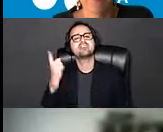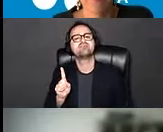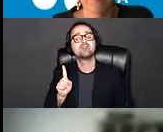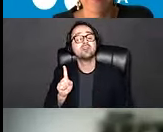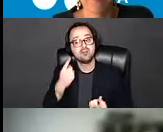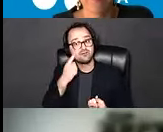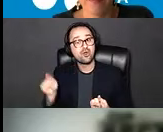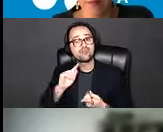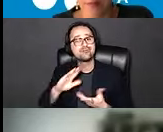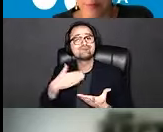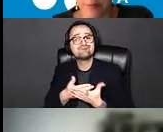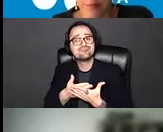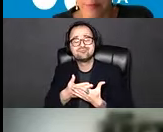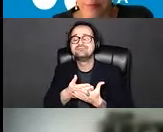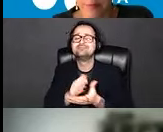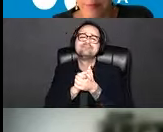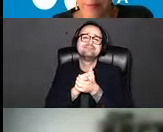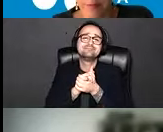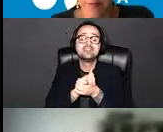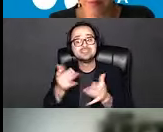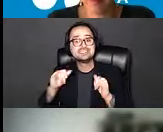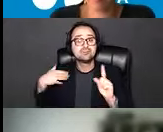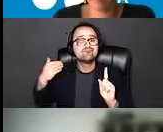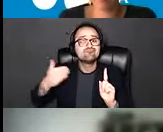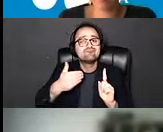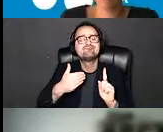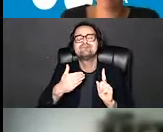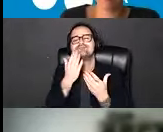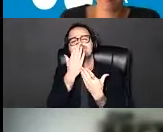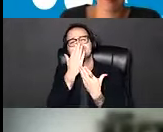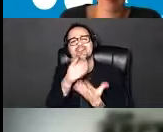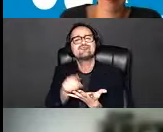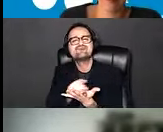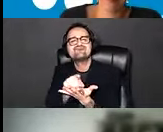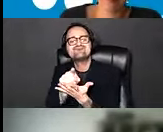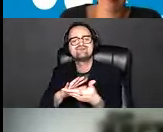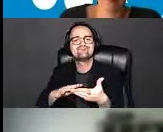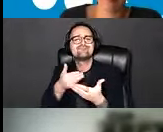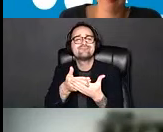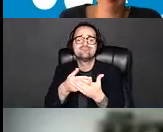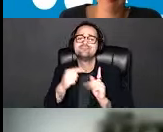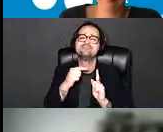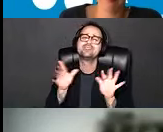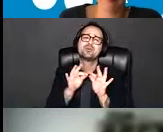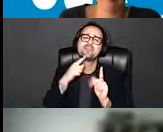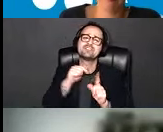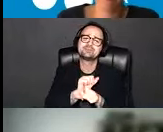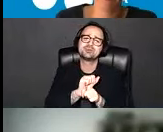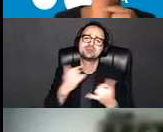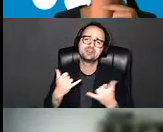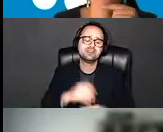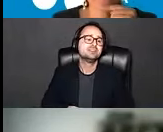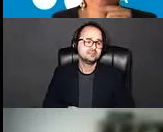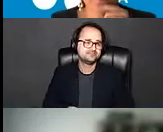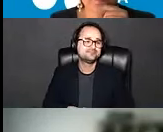are there, congratulations. For those of you getting there, thank you for being on the path. It's an important part of this work at this time. And then our